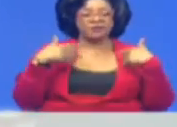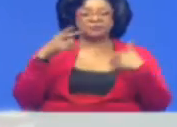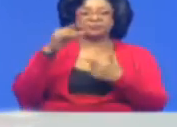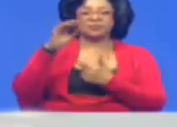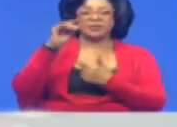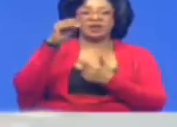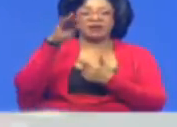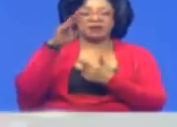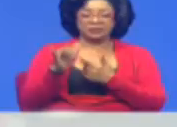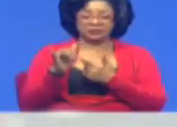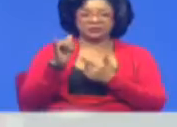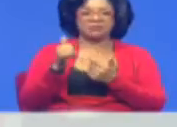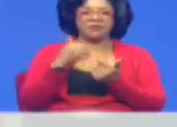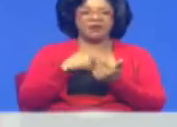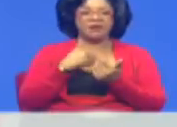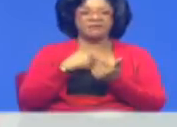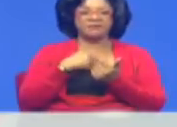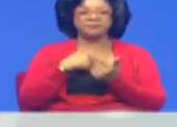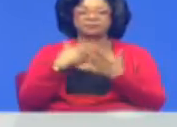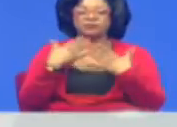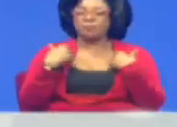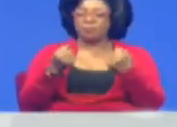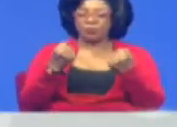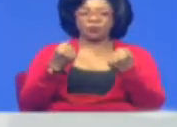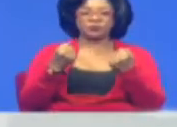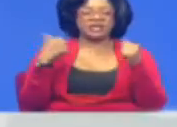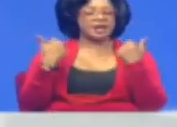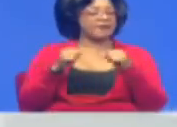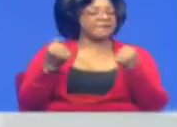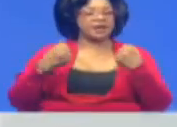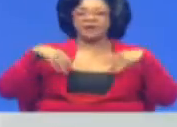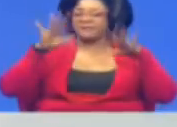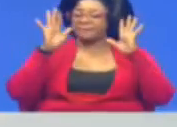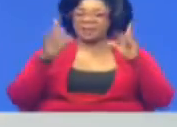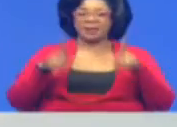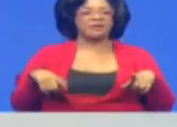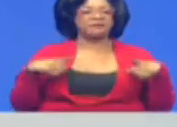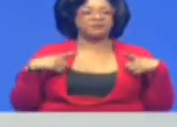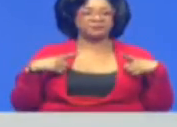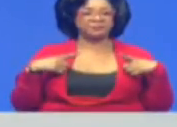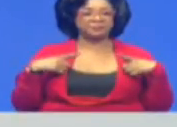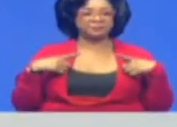badger teaches us to be bold and never give up in life.